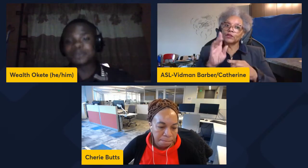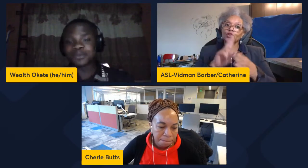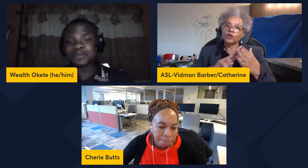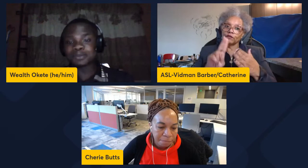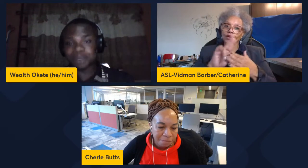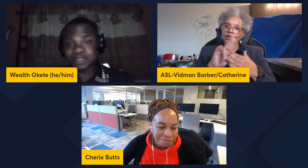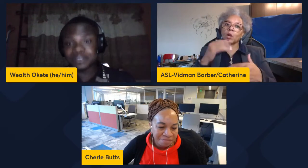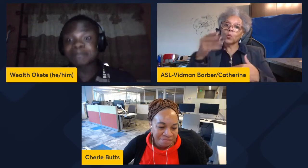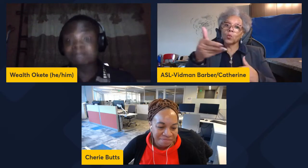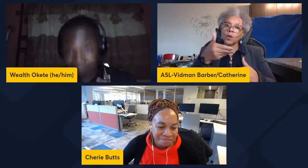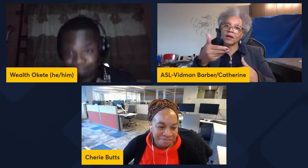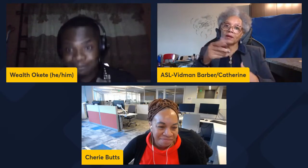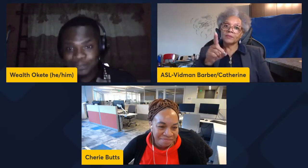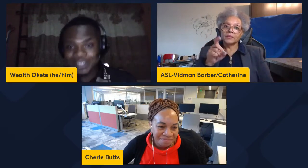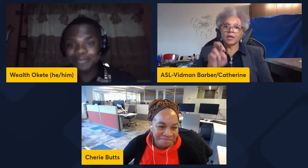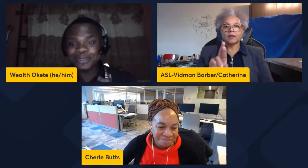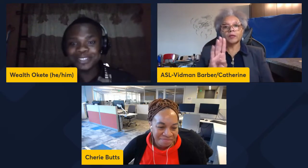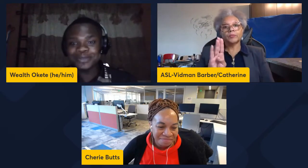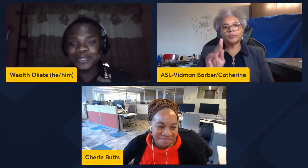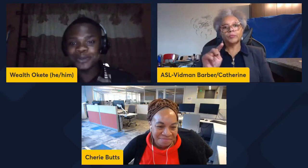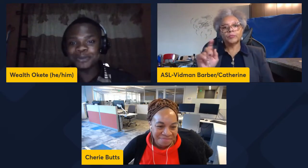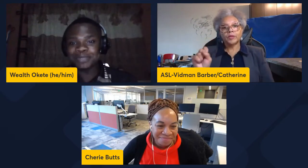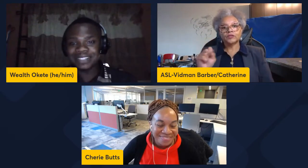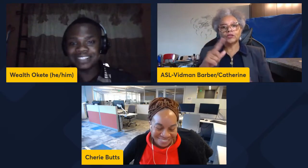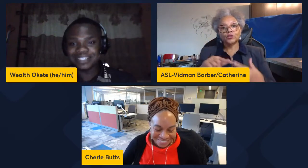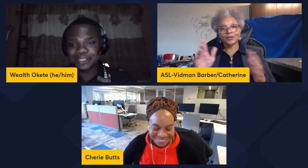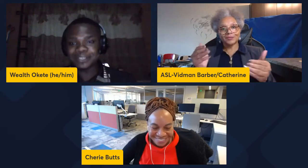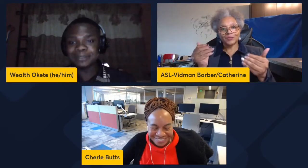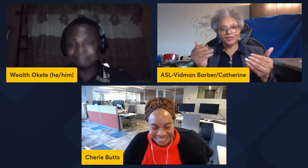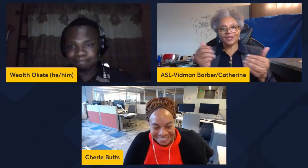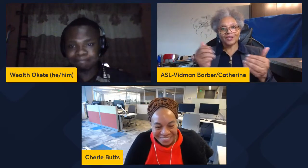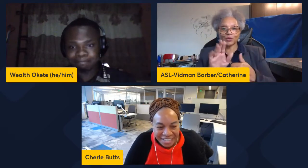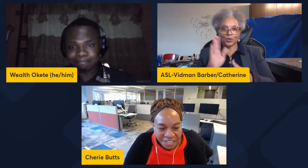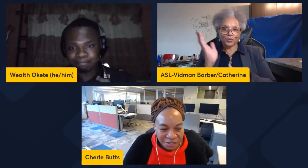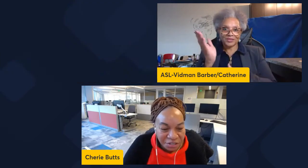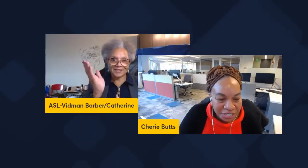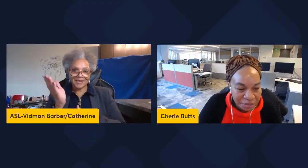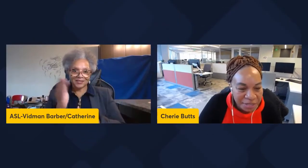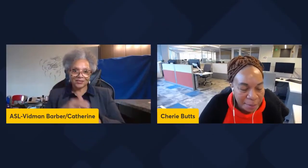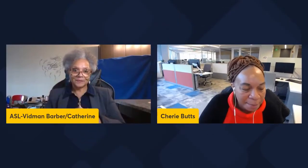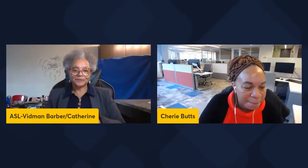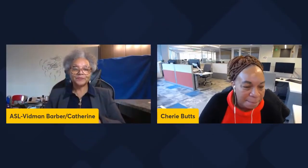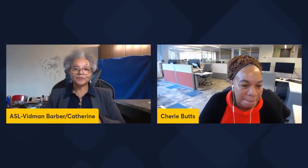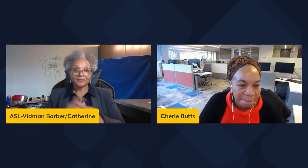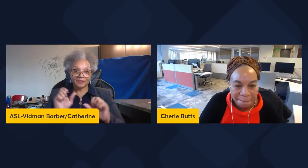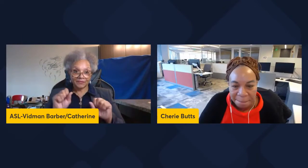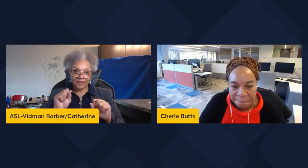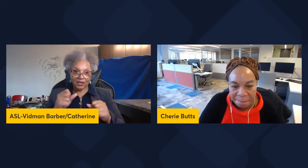Dr. Butts. You can proceed with your presentation. Thank you. You can hear me?